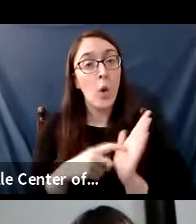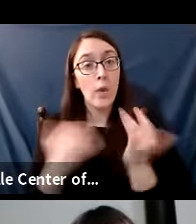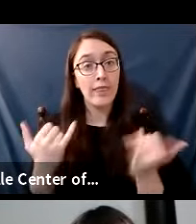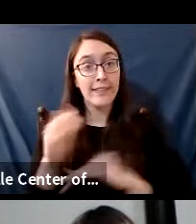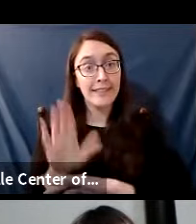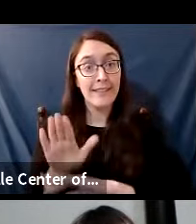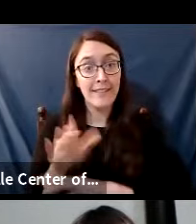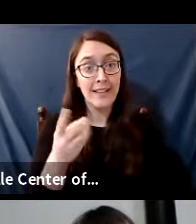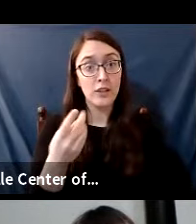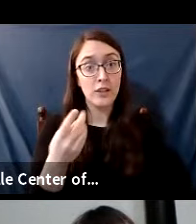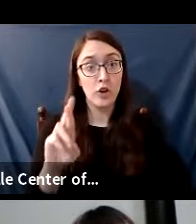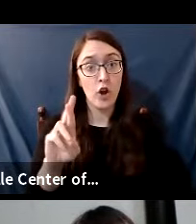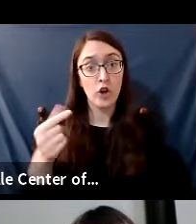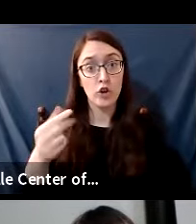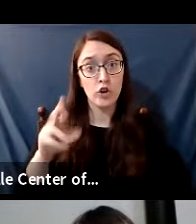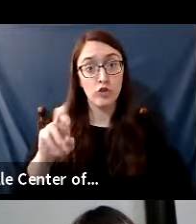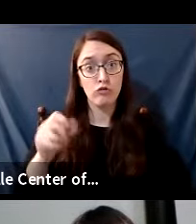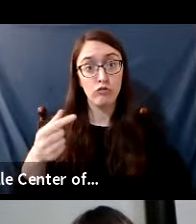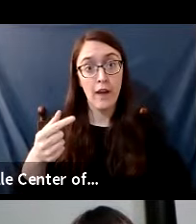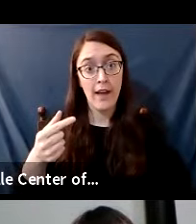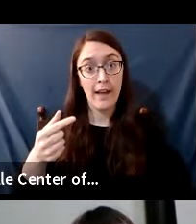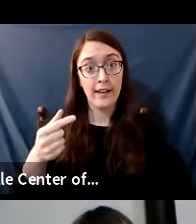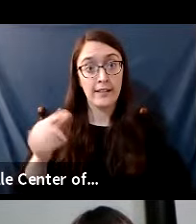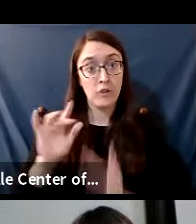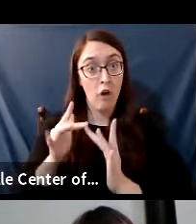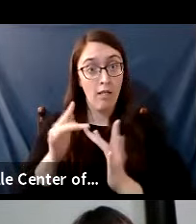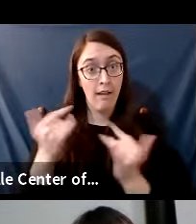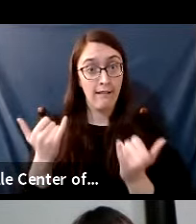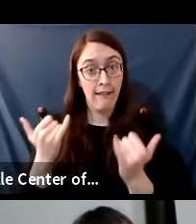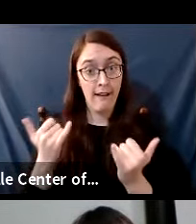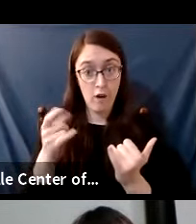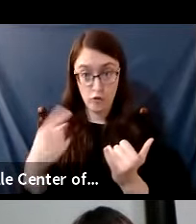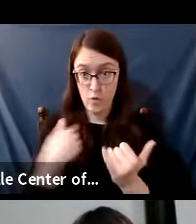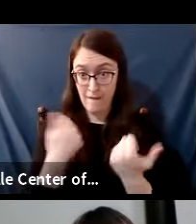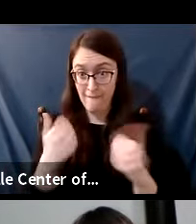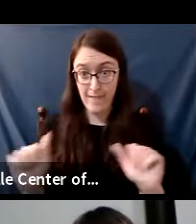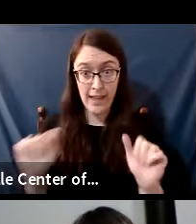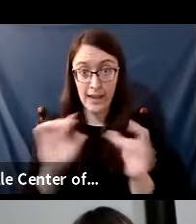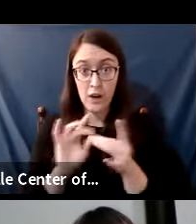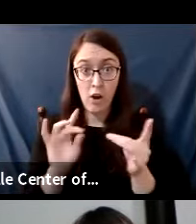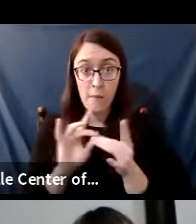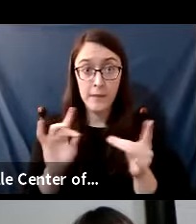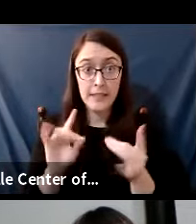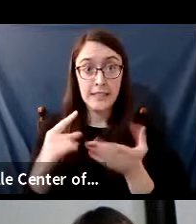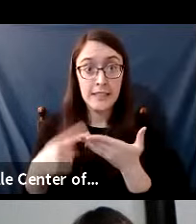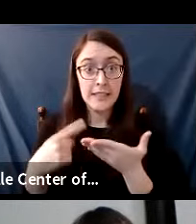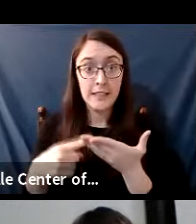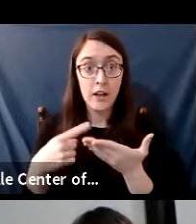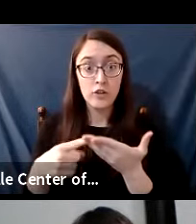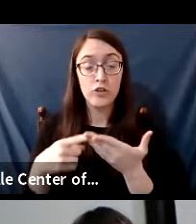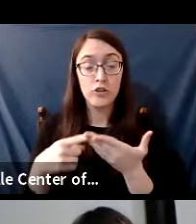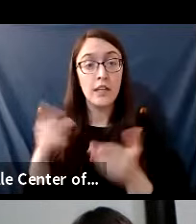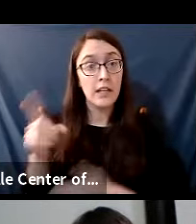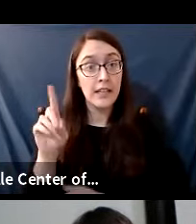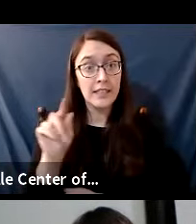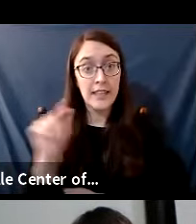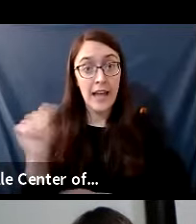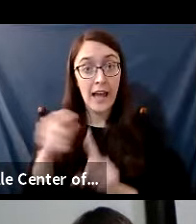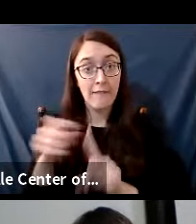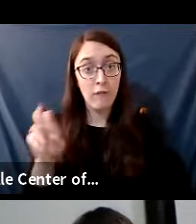line. Dr. Gregg, did you have any comments or discussion about the data from the University of